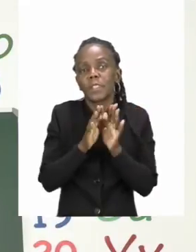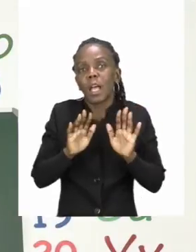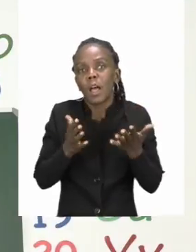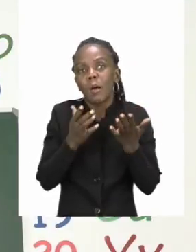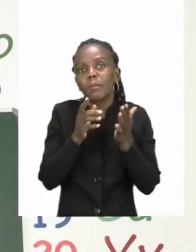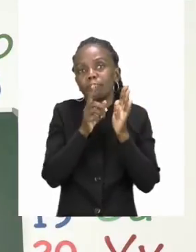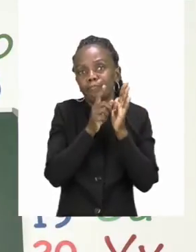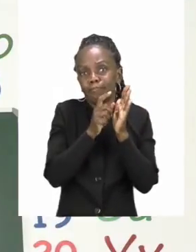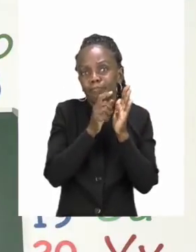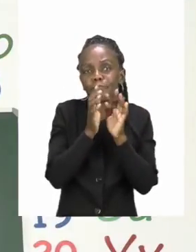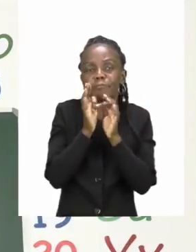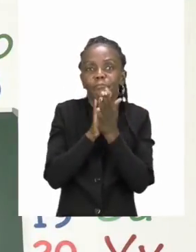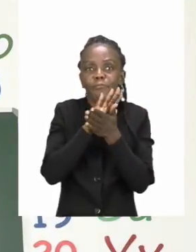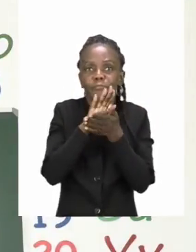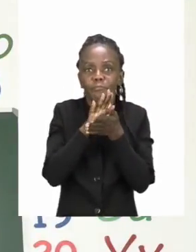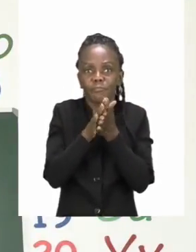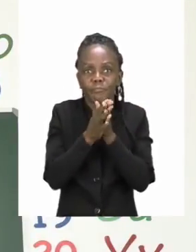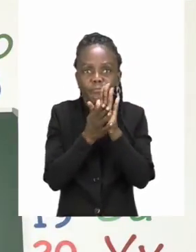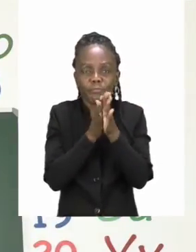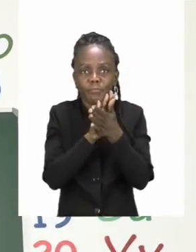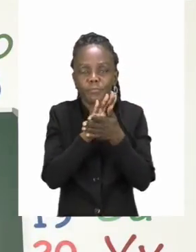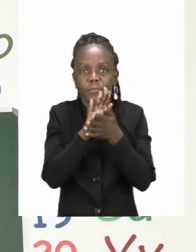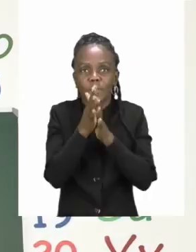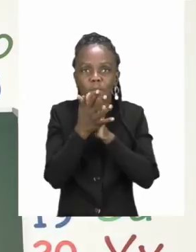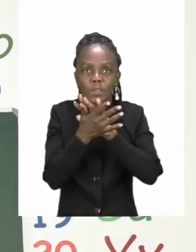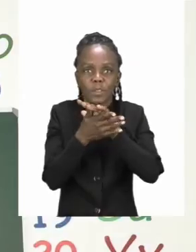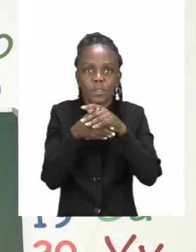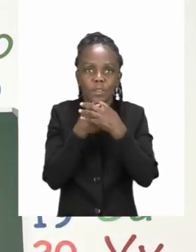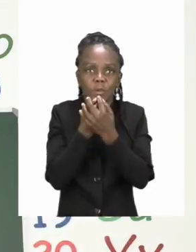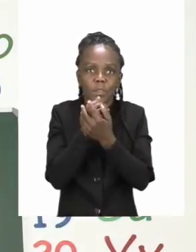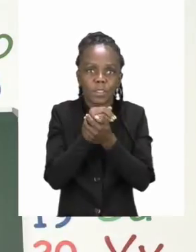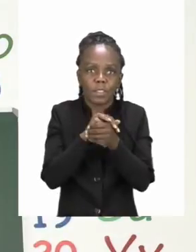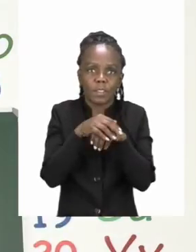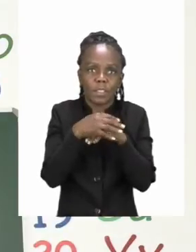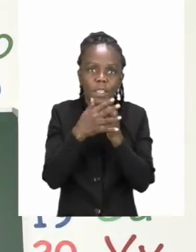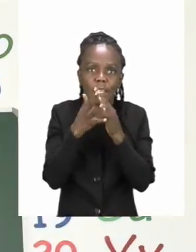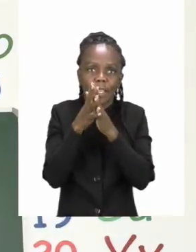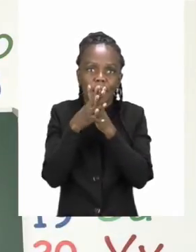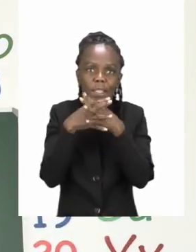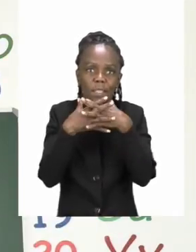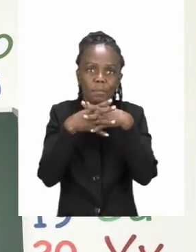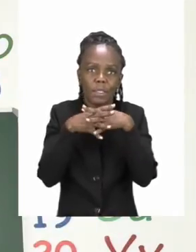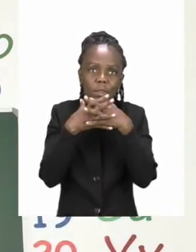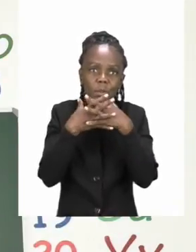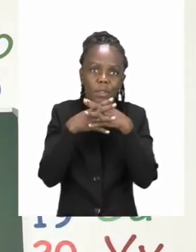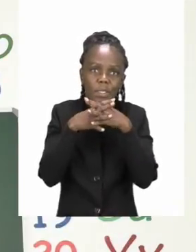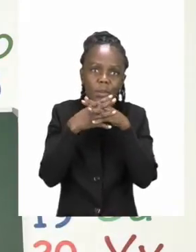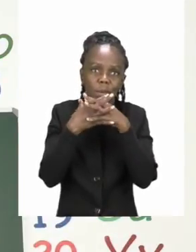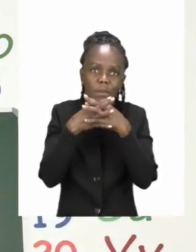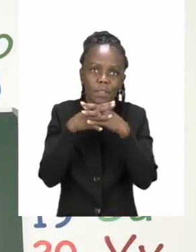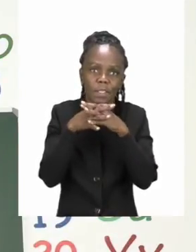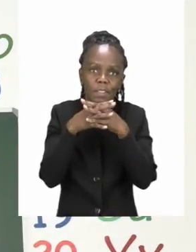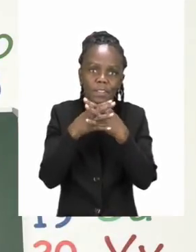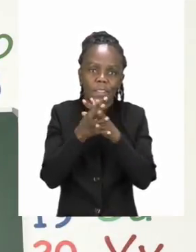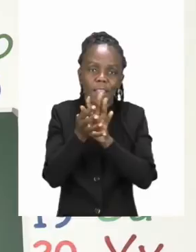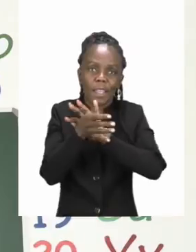We rub inside our hands, around our hands, in between our